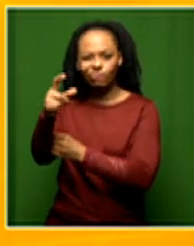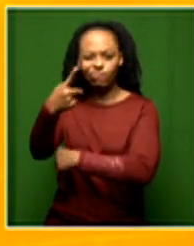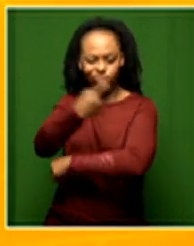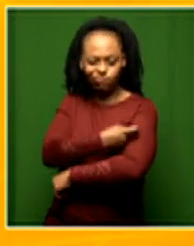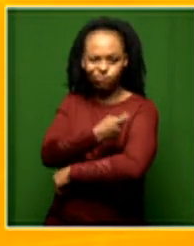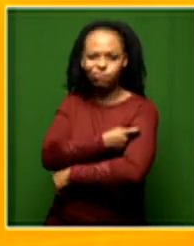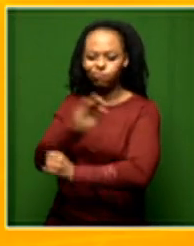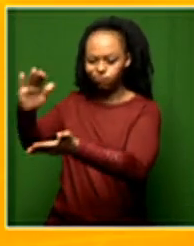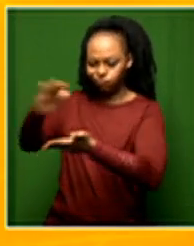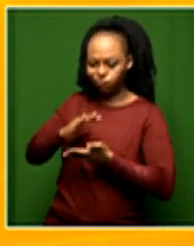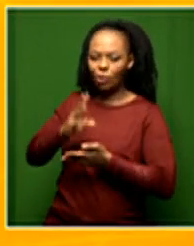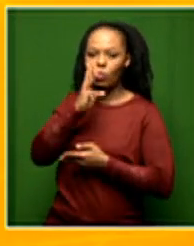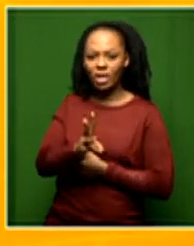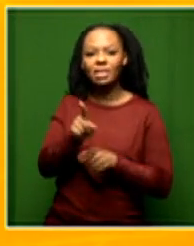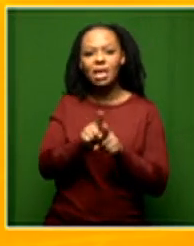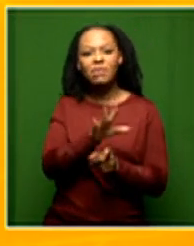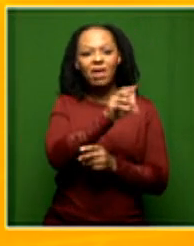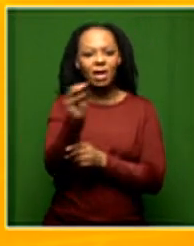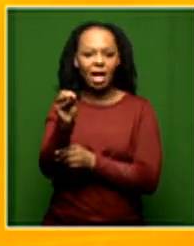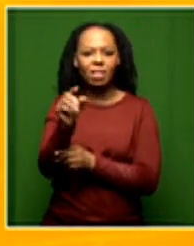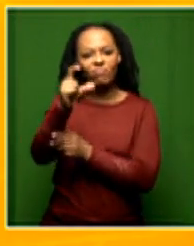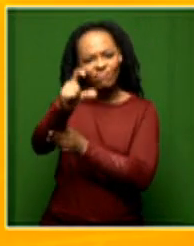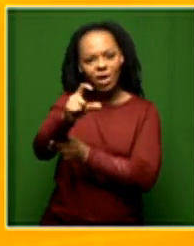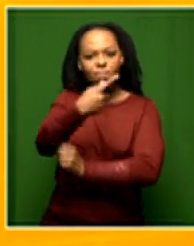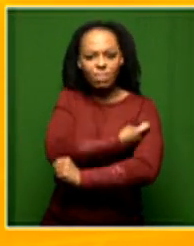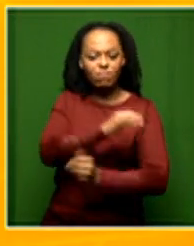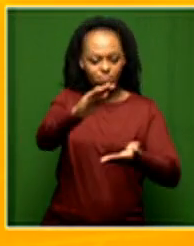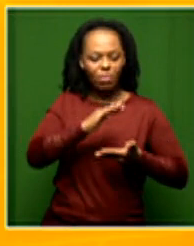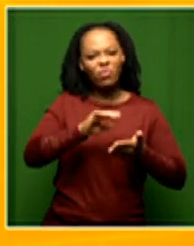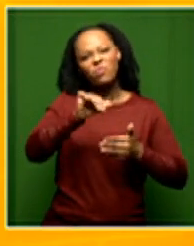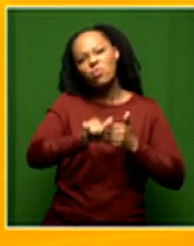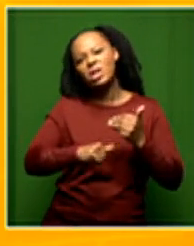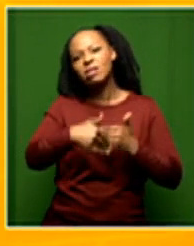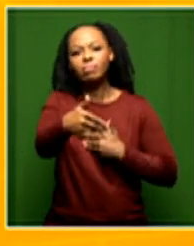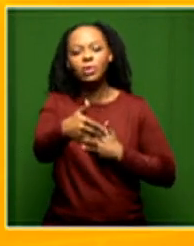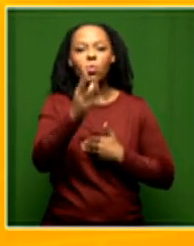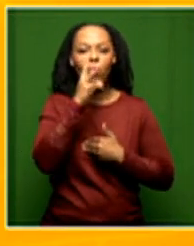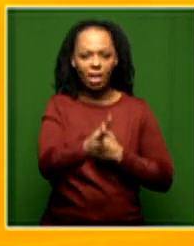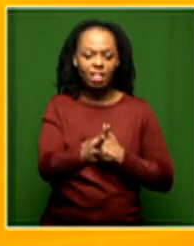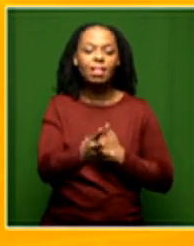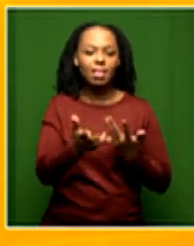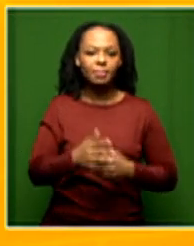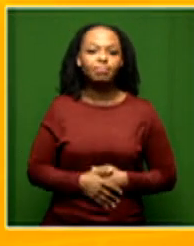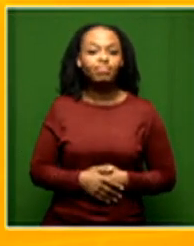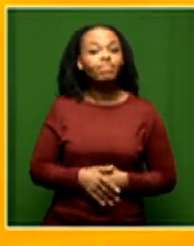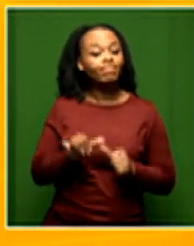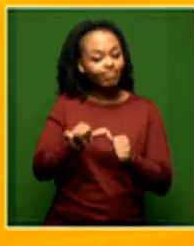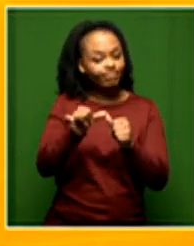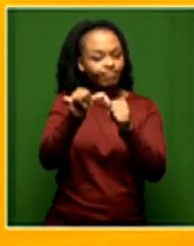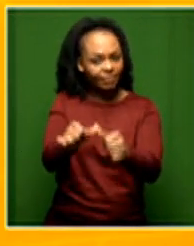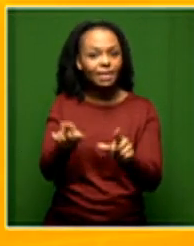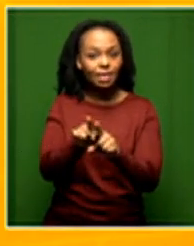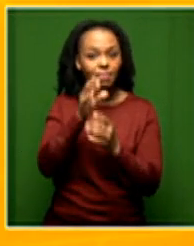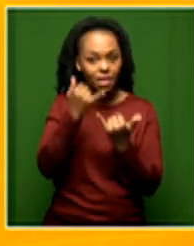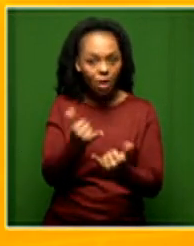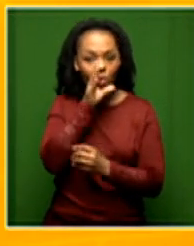another 500,000 batches in the next few weeks. So that is some of, the discussion point. We're also asking you about this